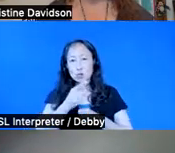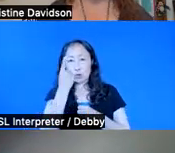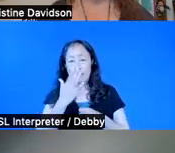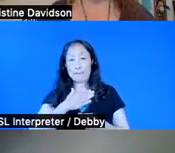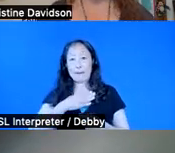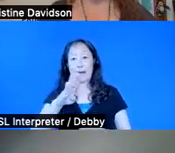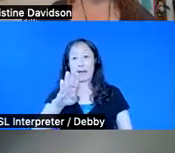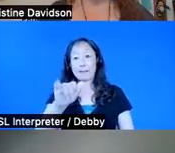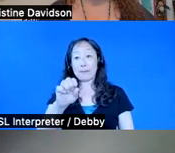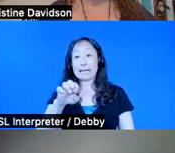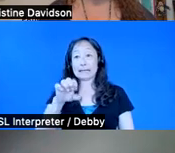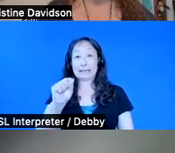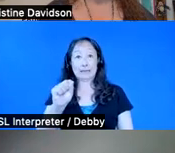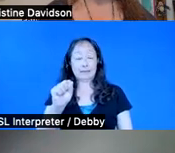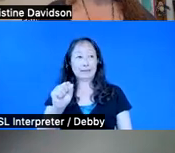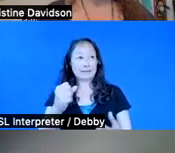Okay.